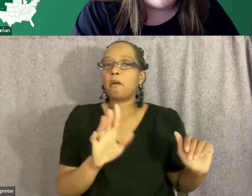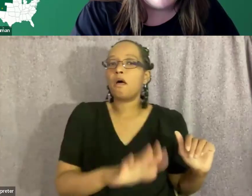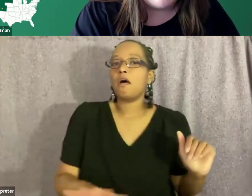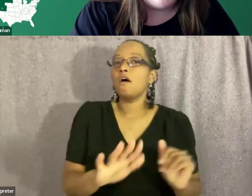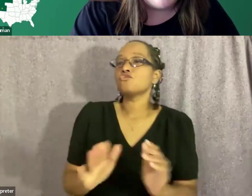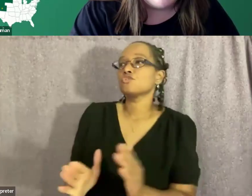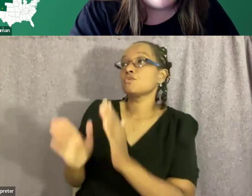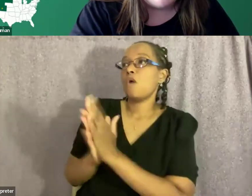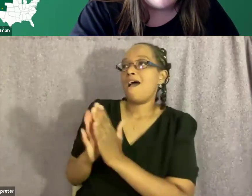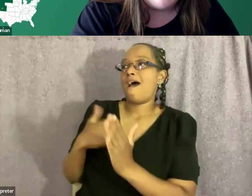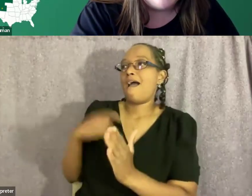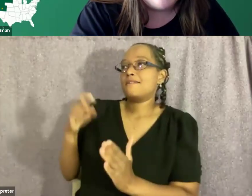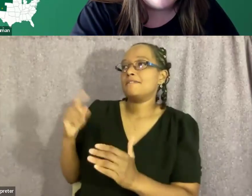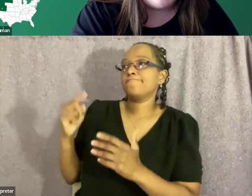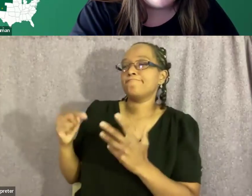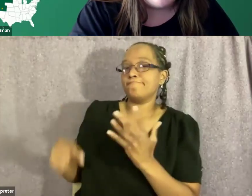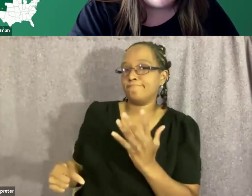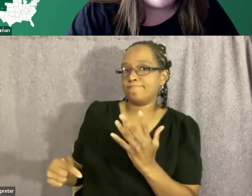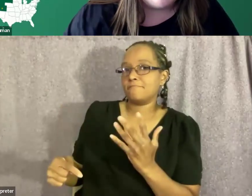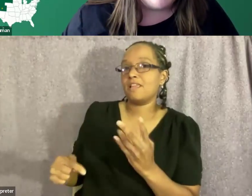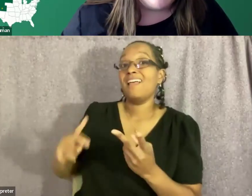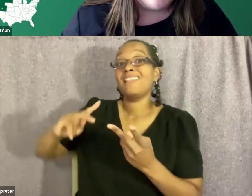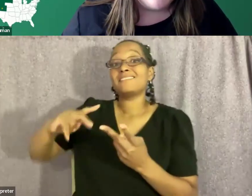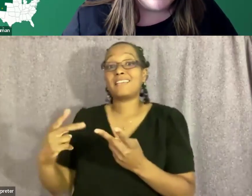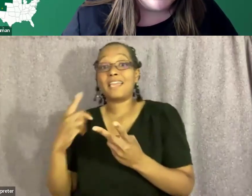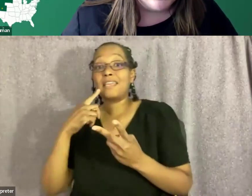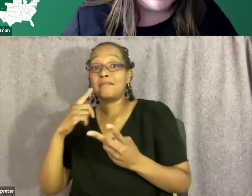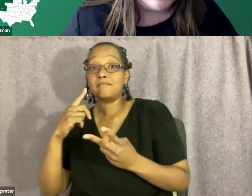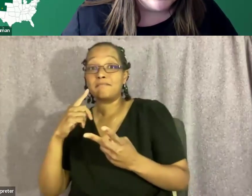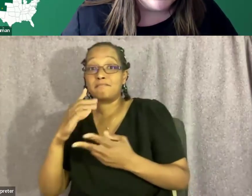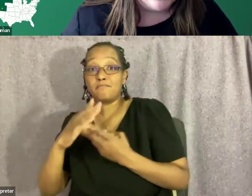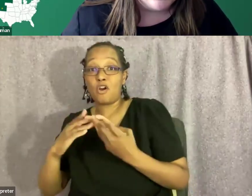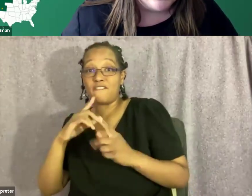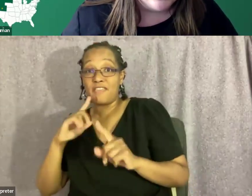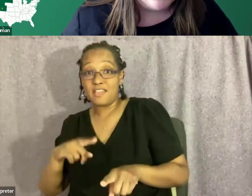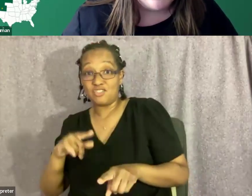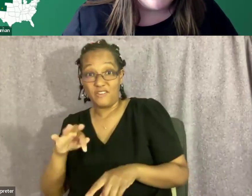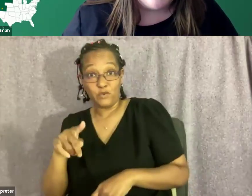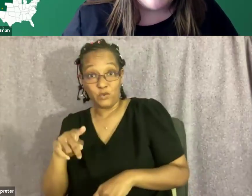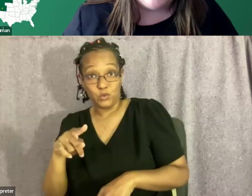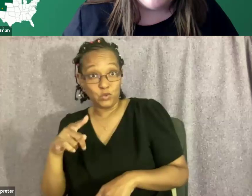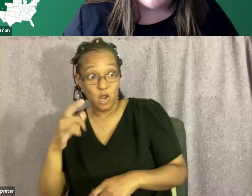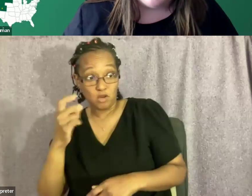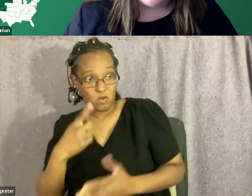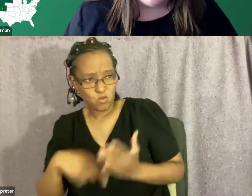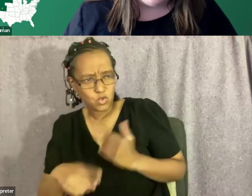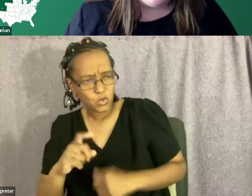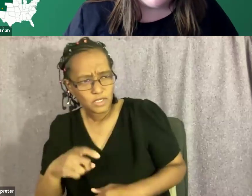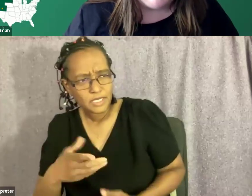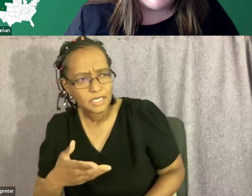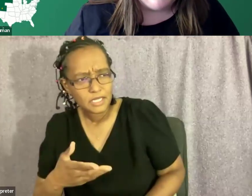they need. And then the second part of that would be that if you're not understanding what somebody needs, if they